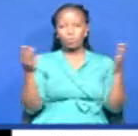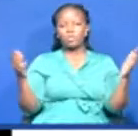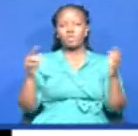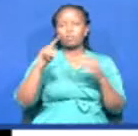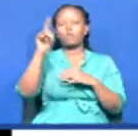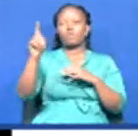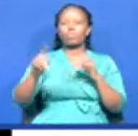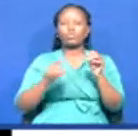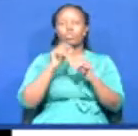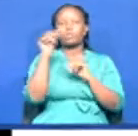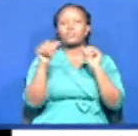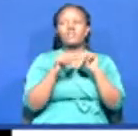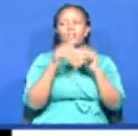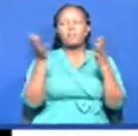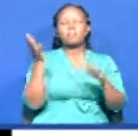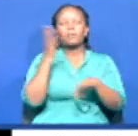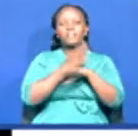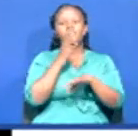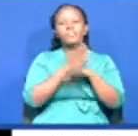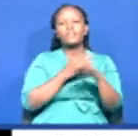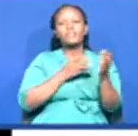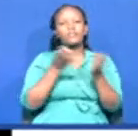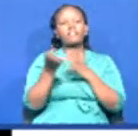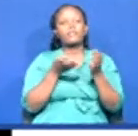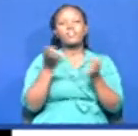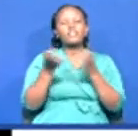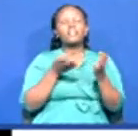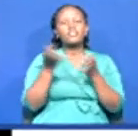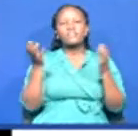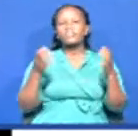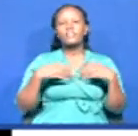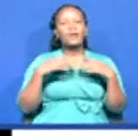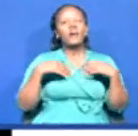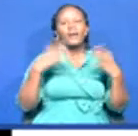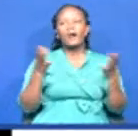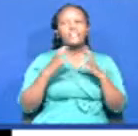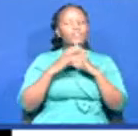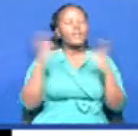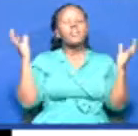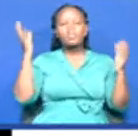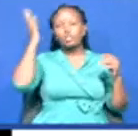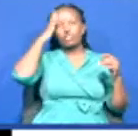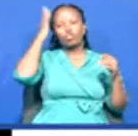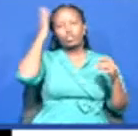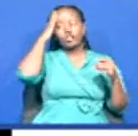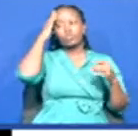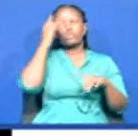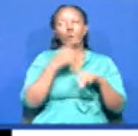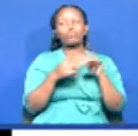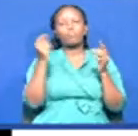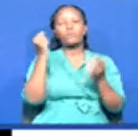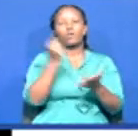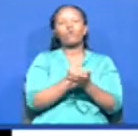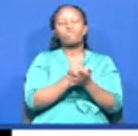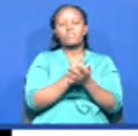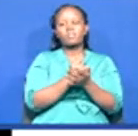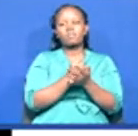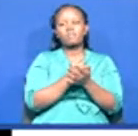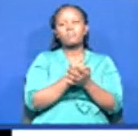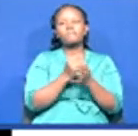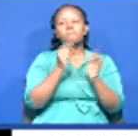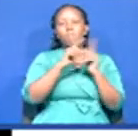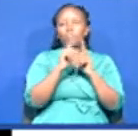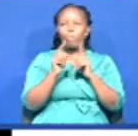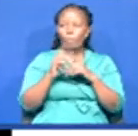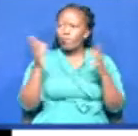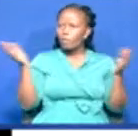illicit trade and counterfeit, you know, has received the highest recognition from the highest office in the land.